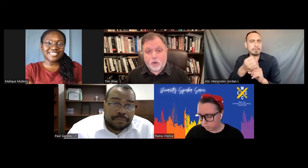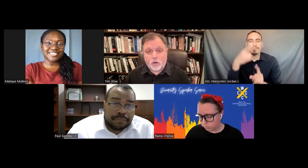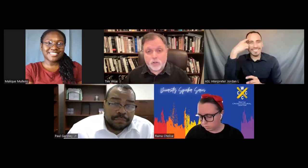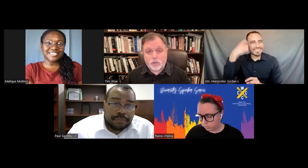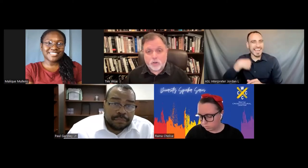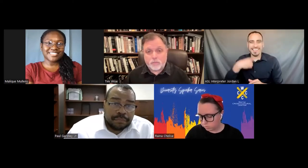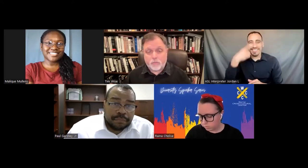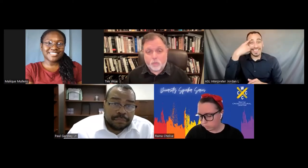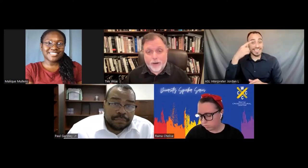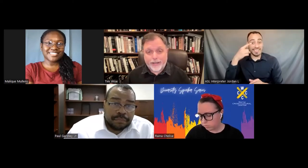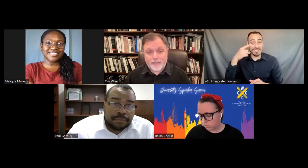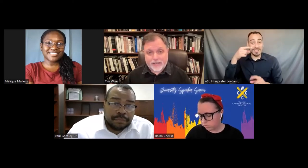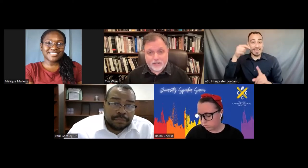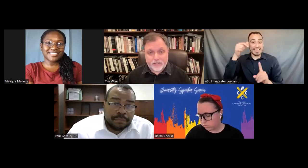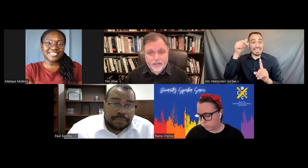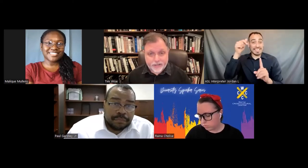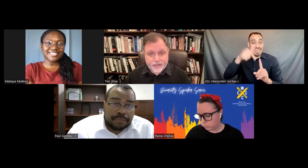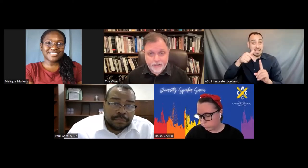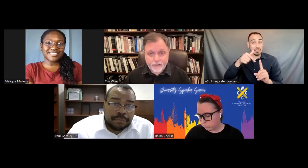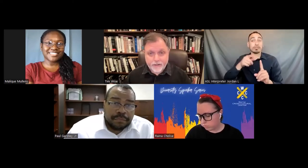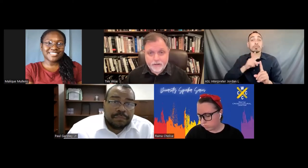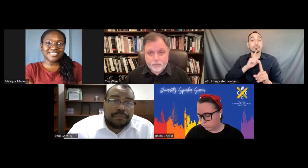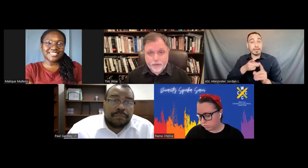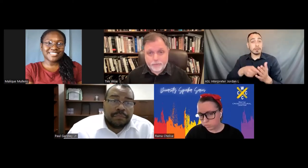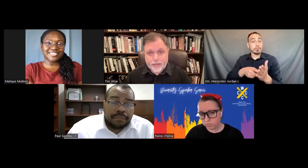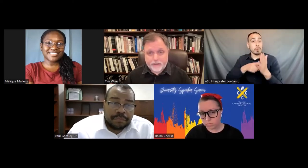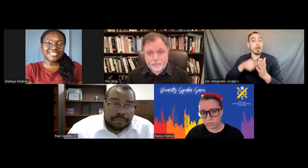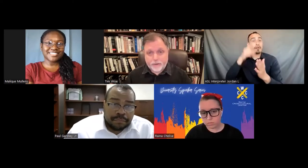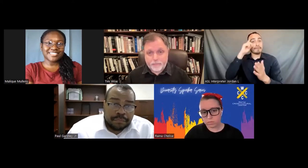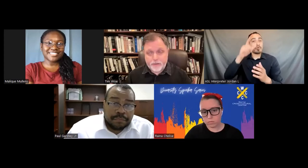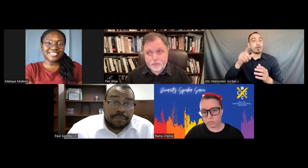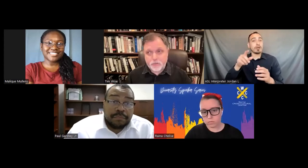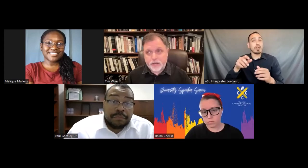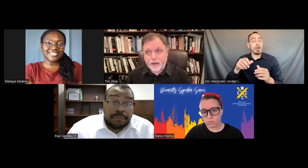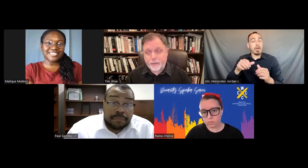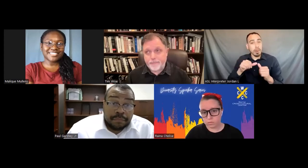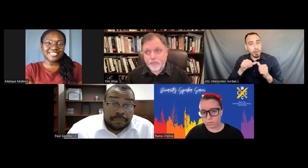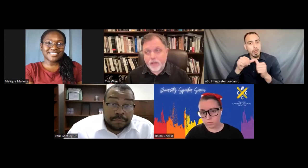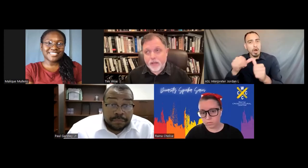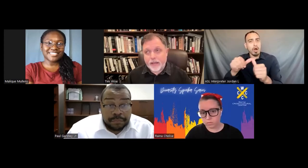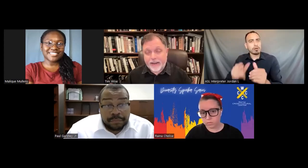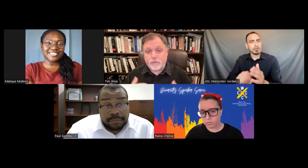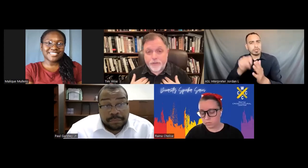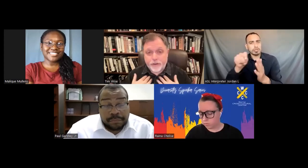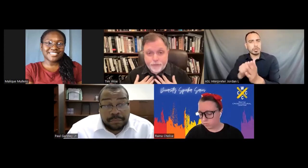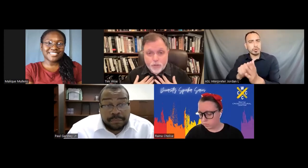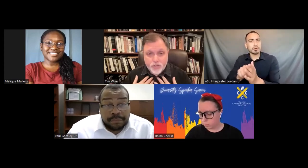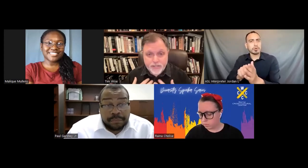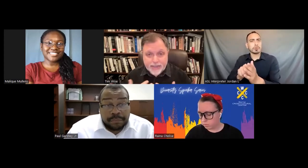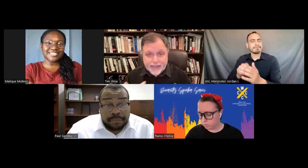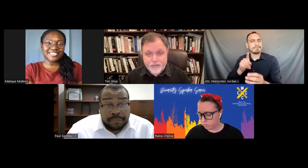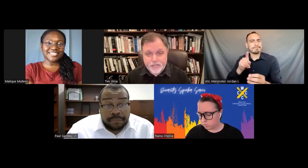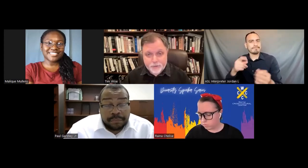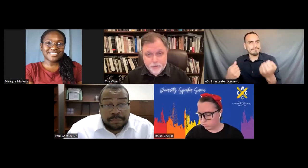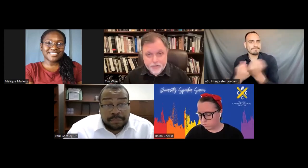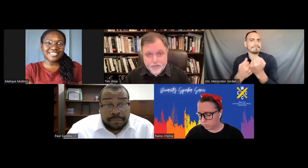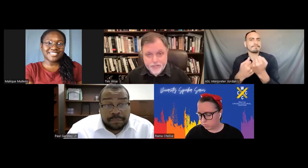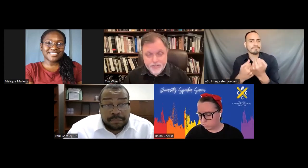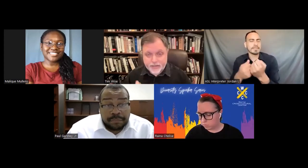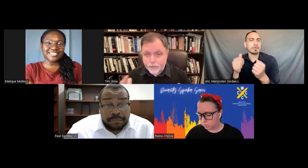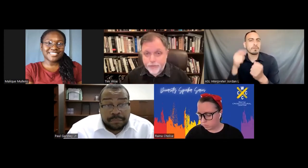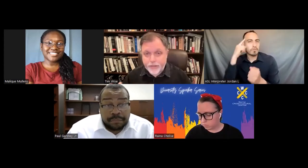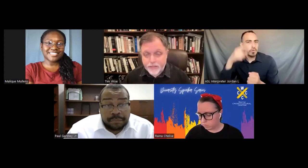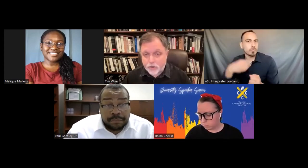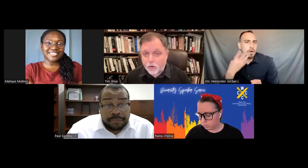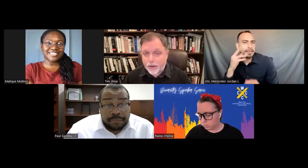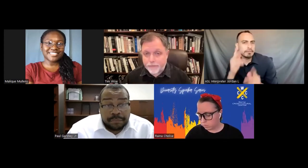for long-term white solidarity with Black and Brown peoples. And I was very fortunate to have these experiences.